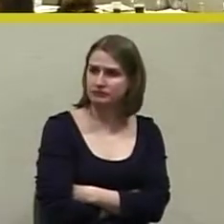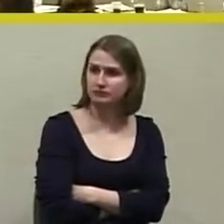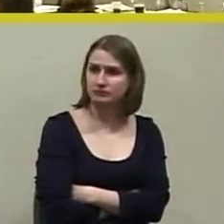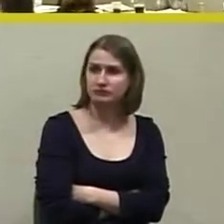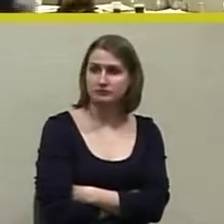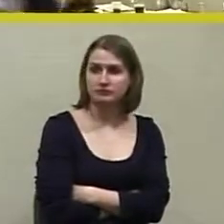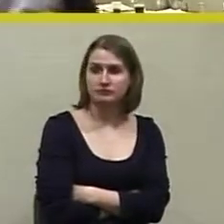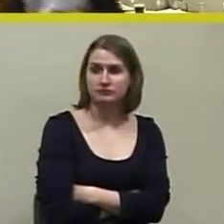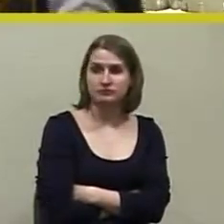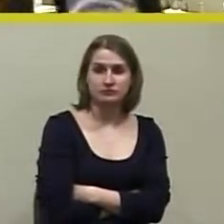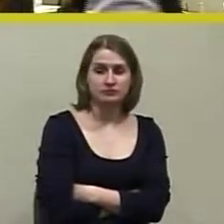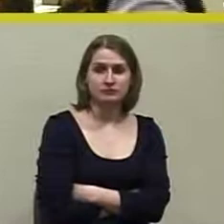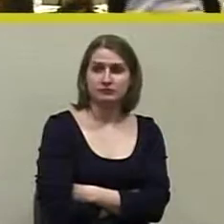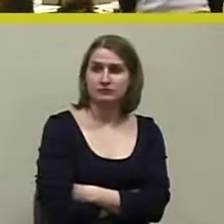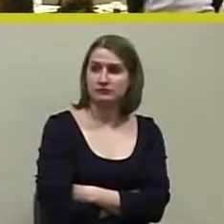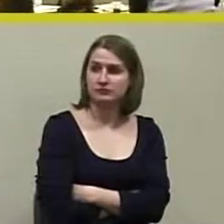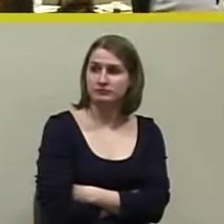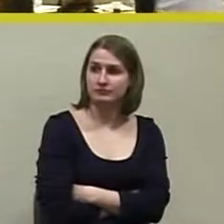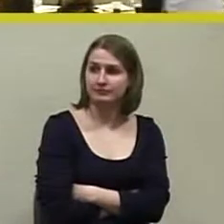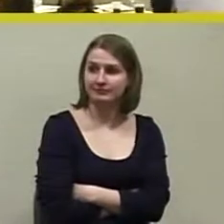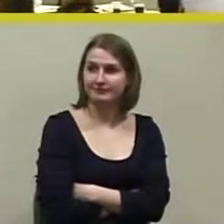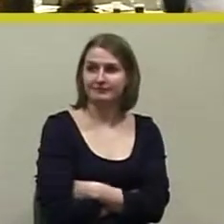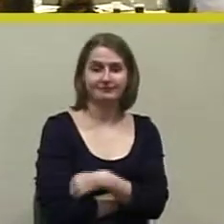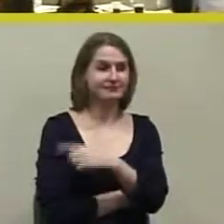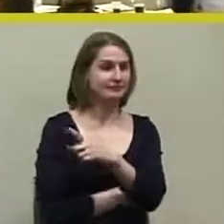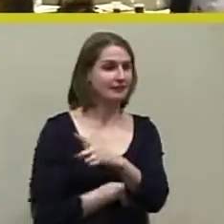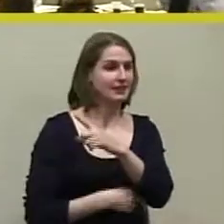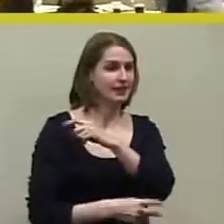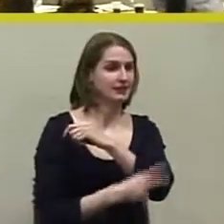See, while you're working, he's stealing brownies.